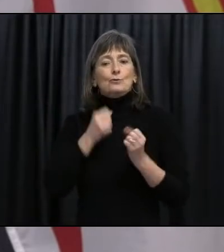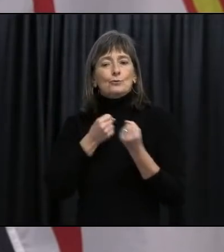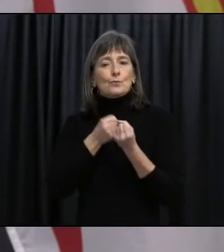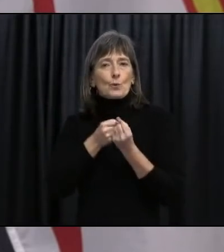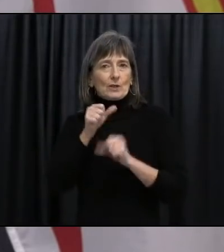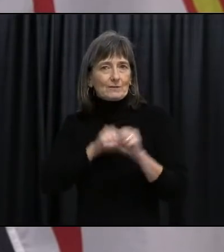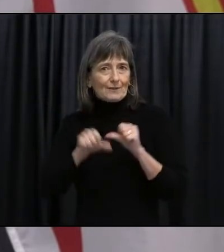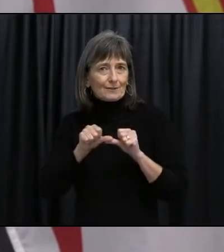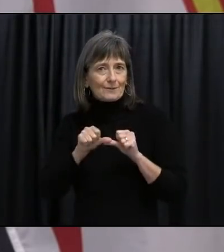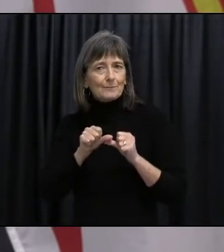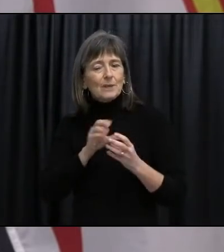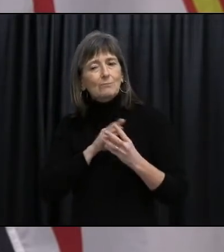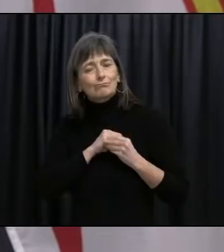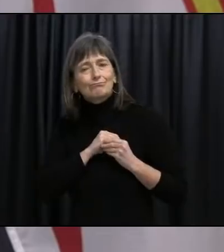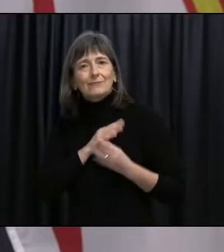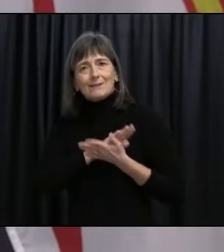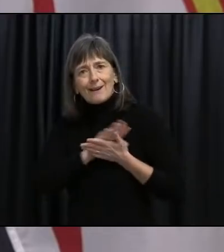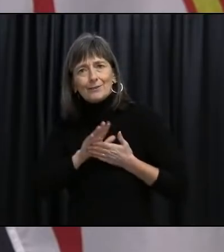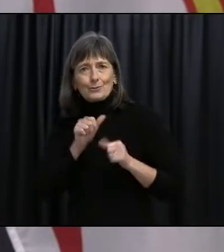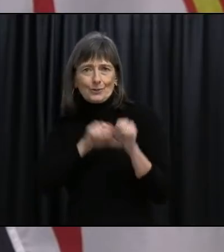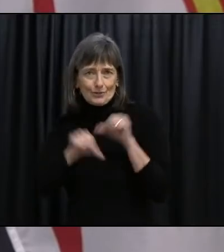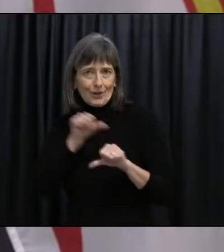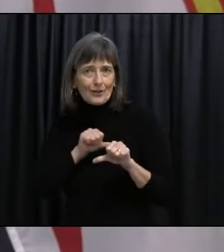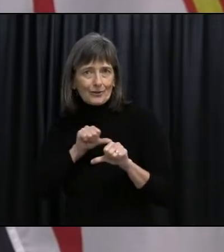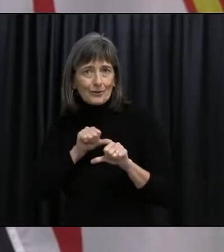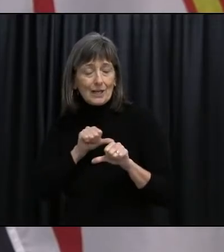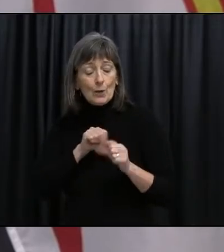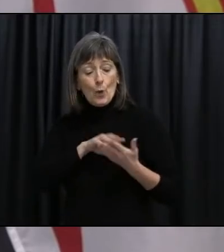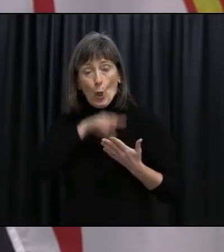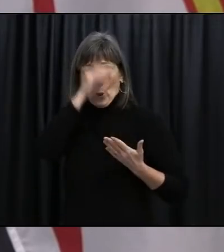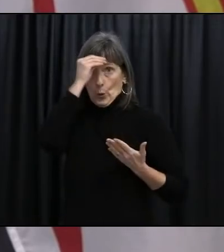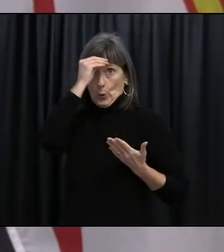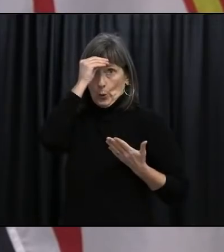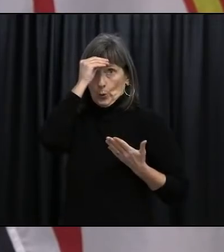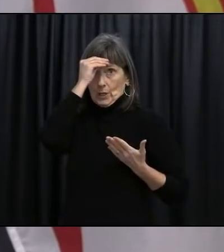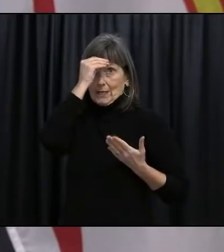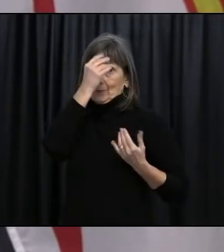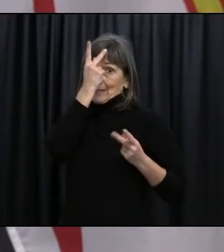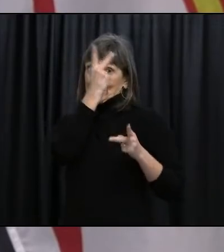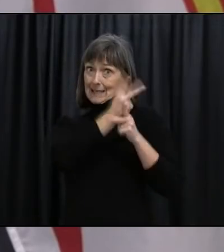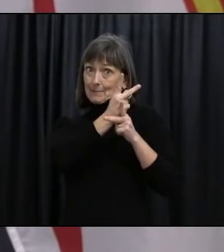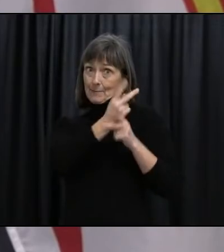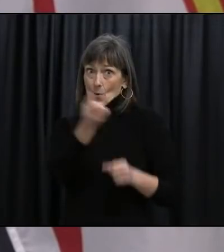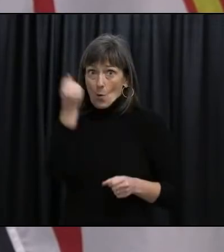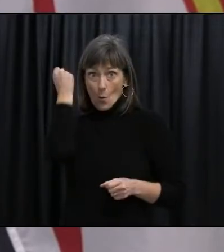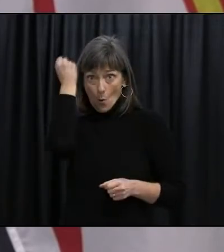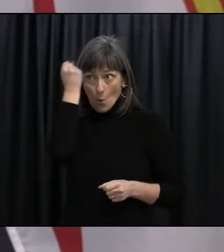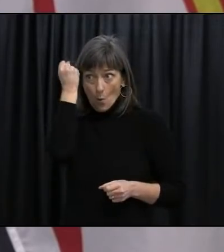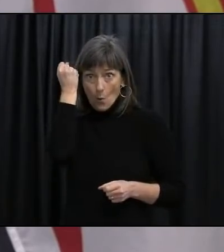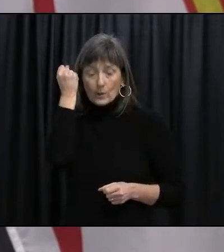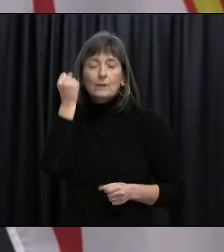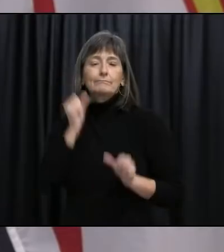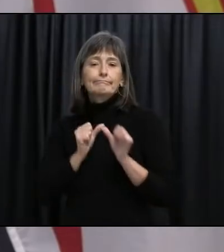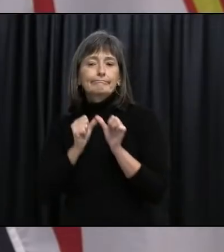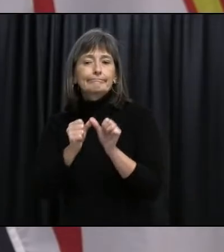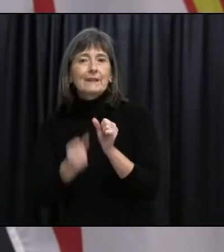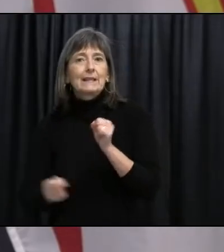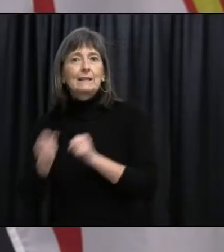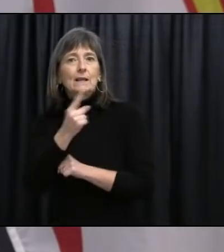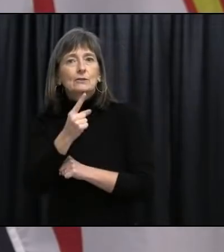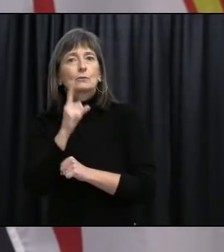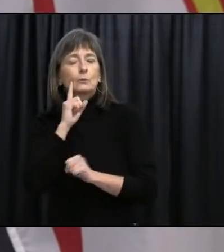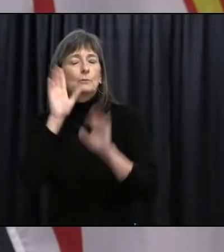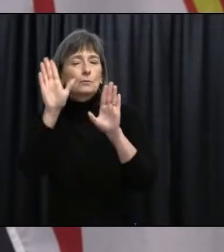to support each other. If we take these lessons forward into this new year, I have no doubt we can make 2021